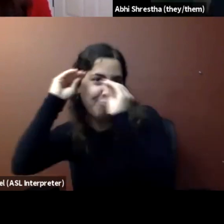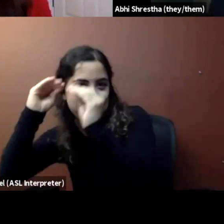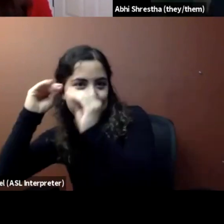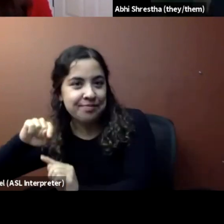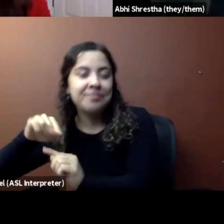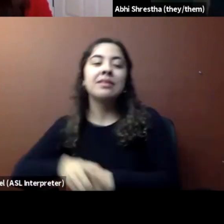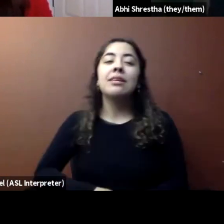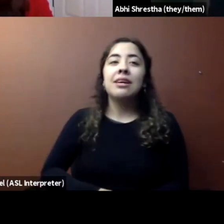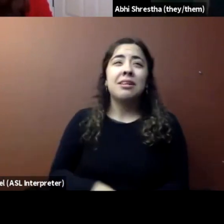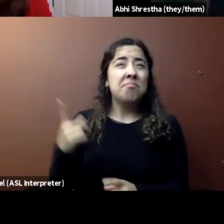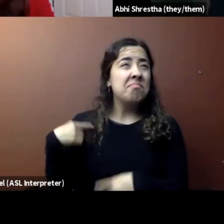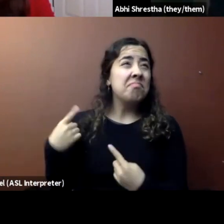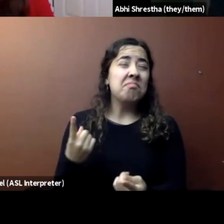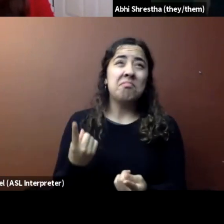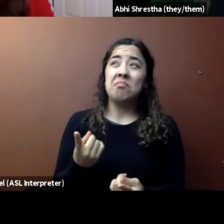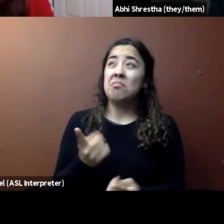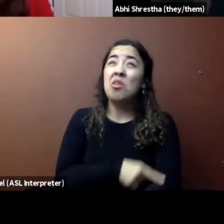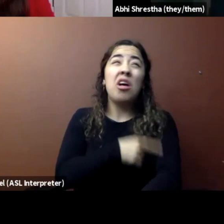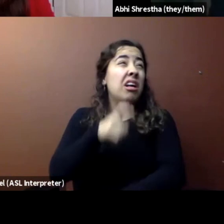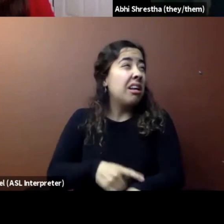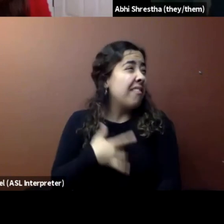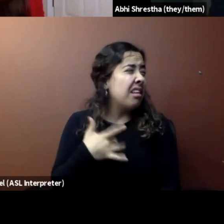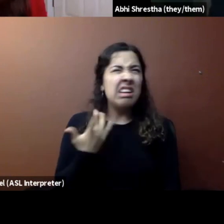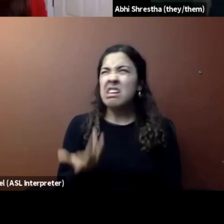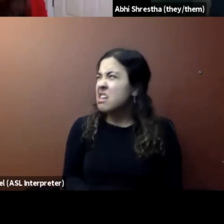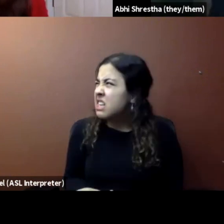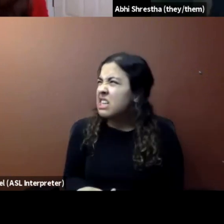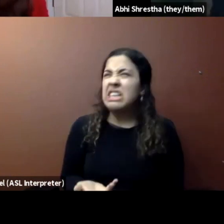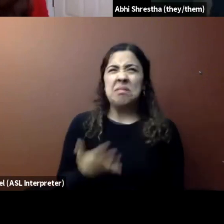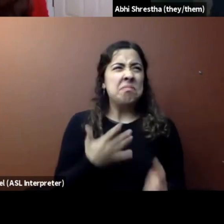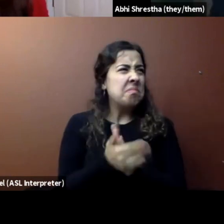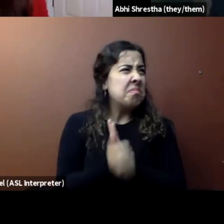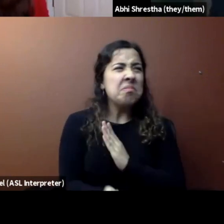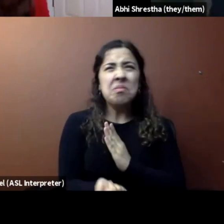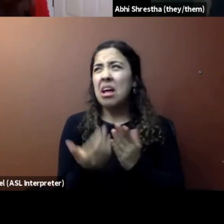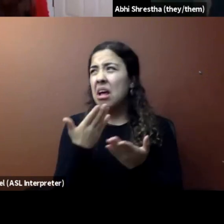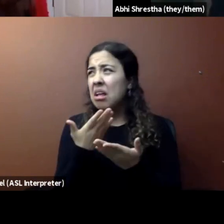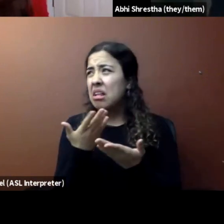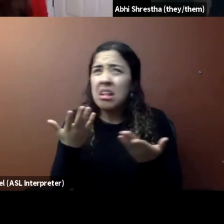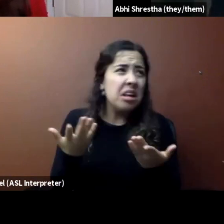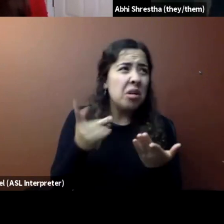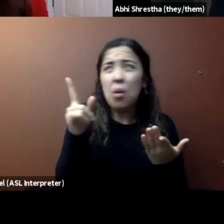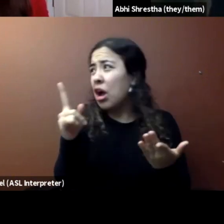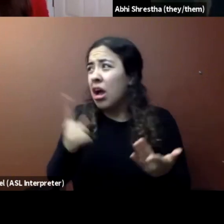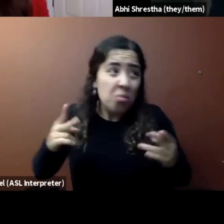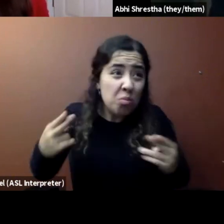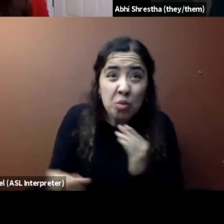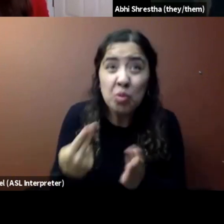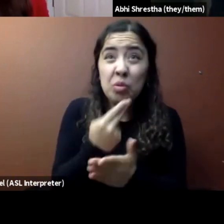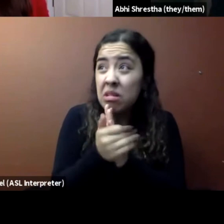felt for so long that I was just like wasting my talent, and like I didn't really feel appreciated anywhere I worked.